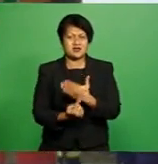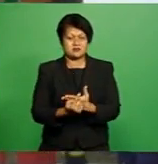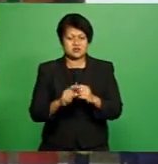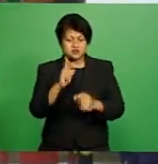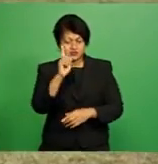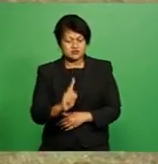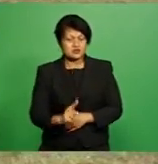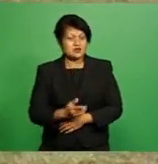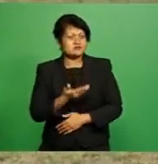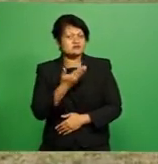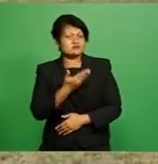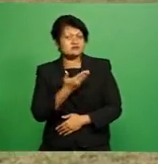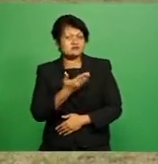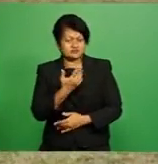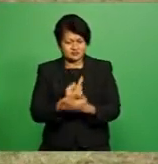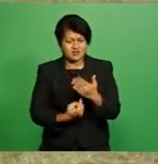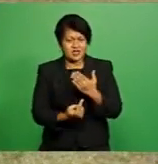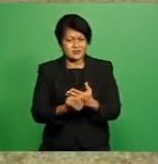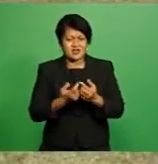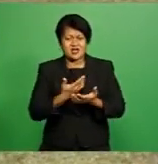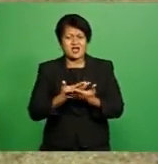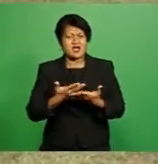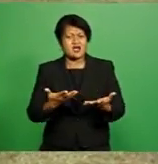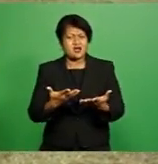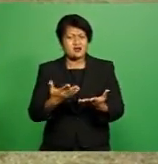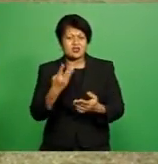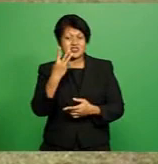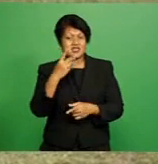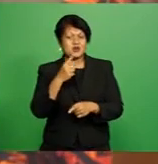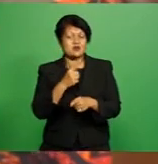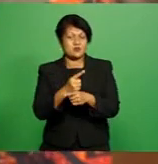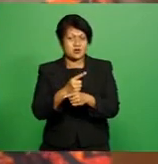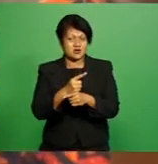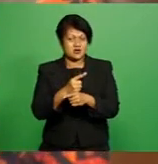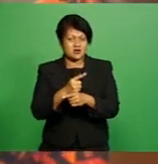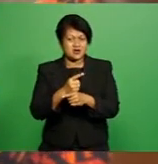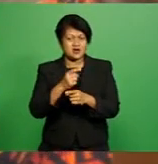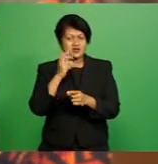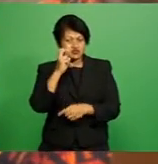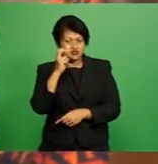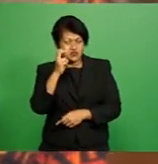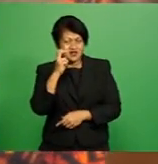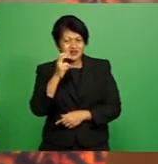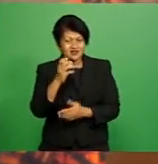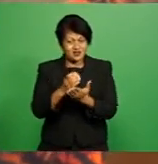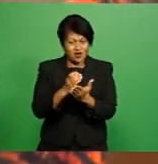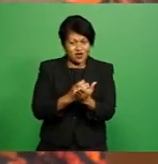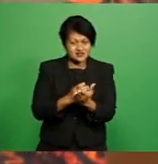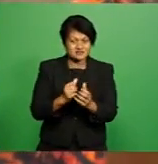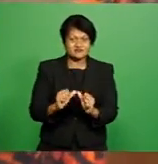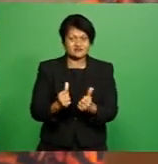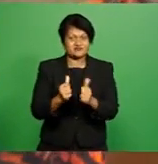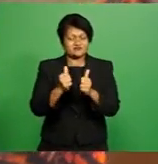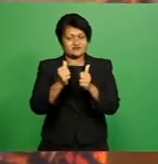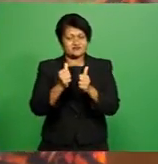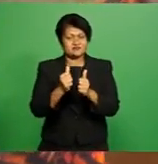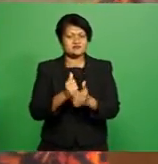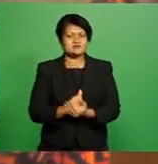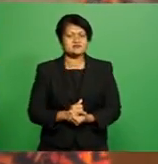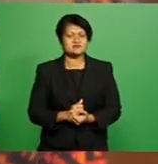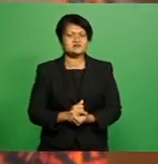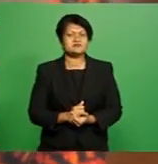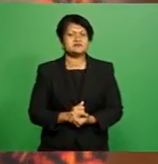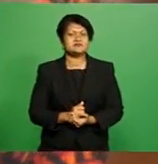wardens after completing a 3-week training course. The community fire wardens have been trained and taught the